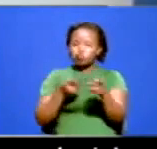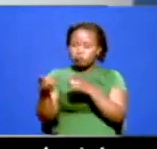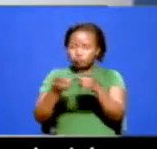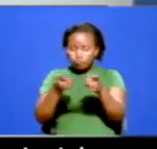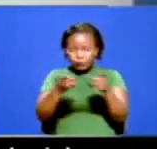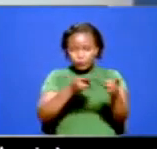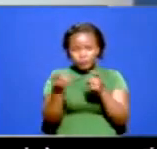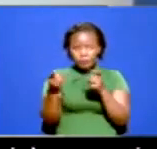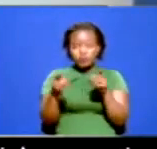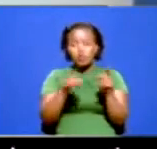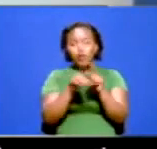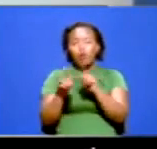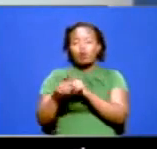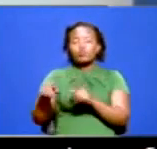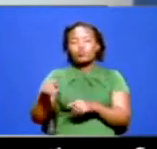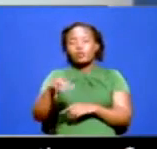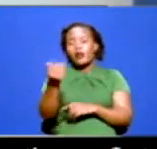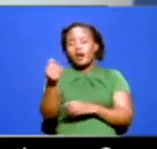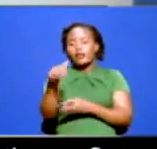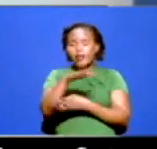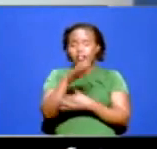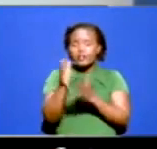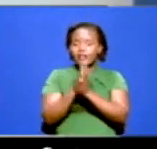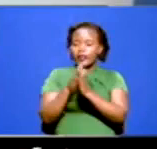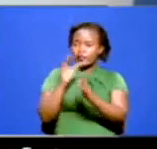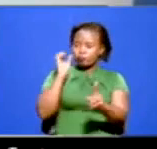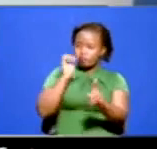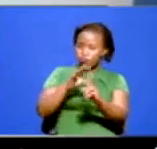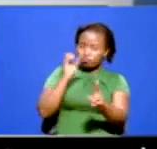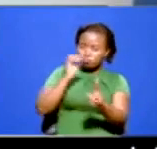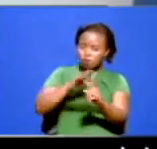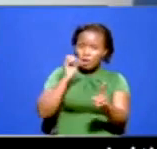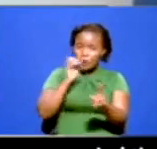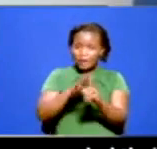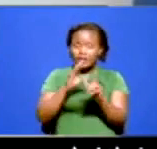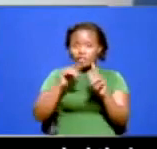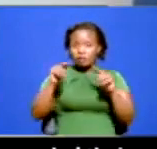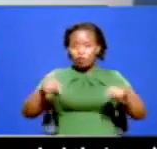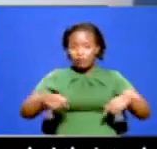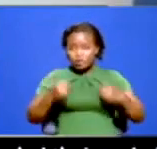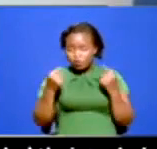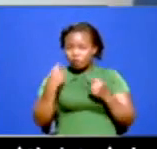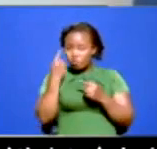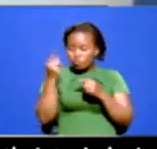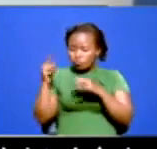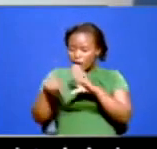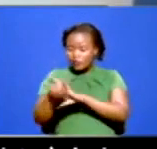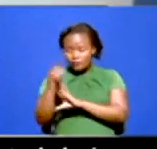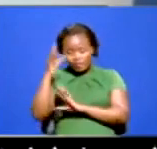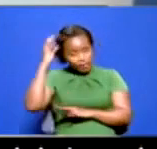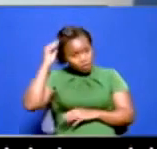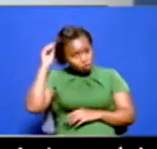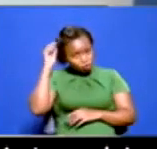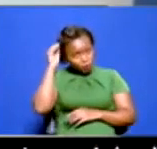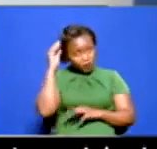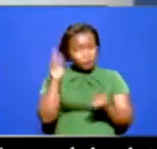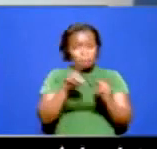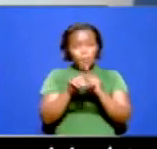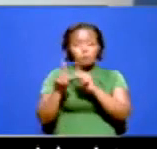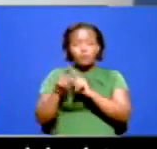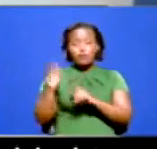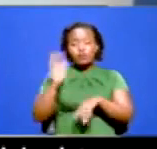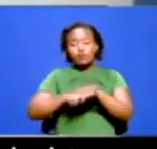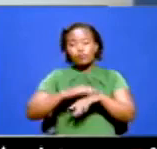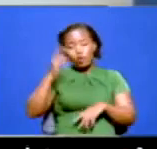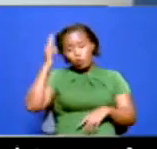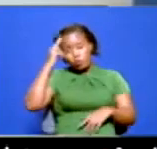the tutelage and mentorship of ourselves who are there, and for good reason, because there is no